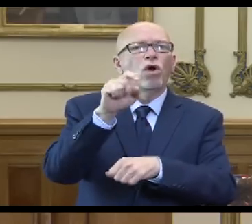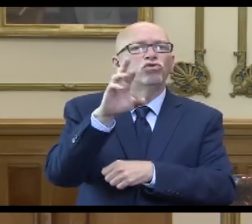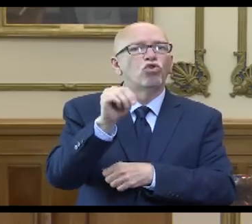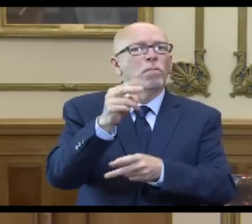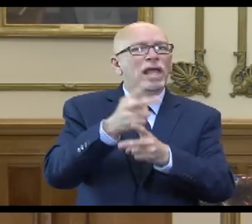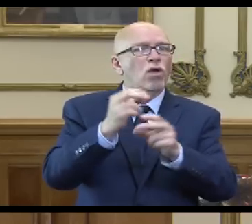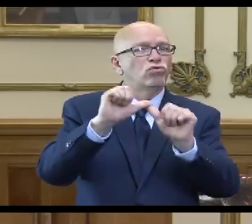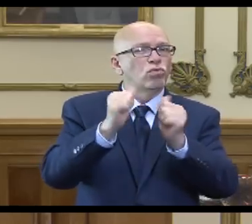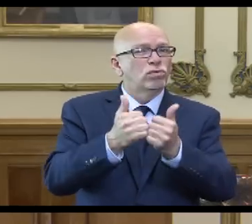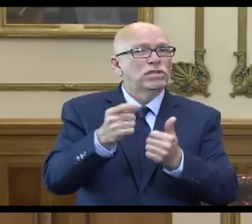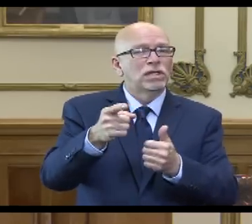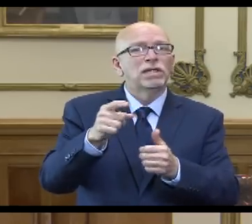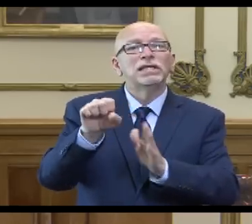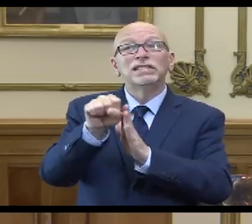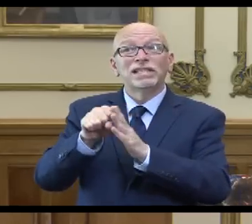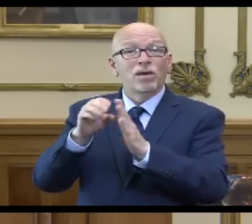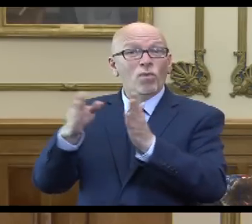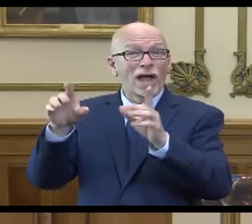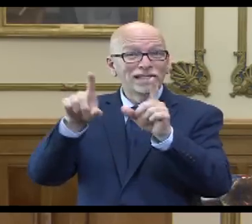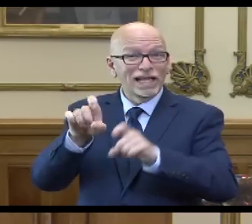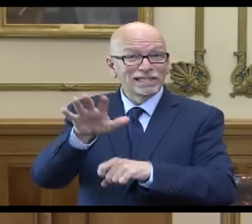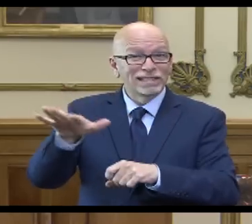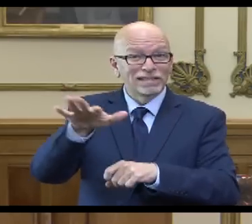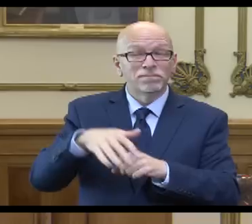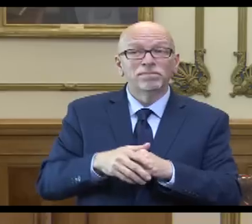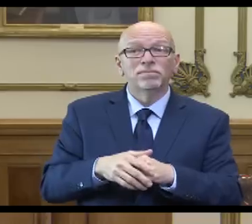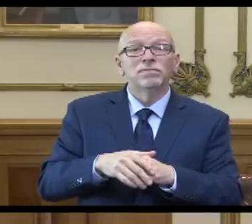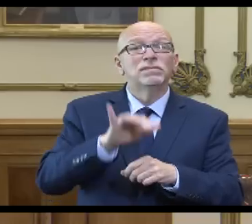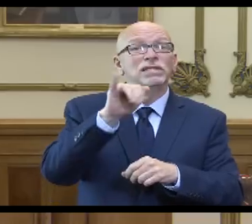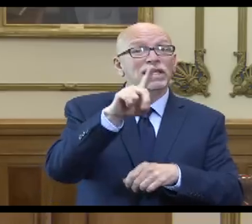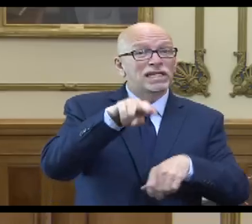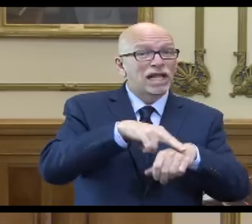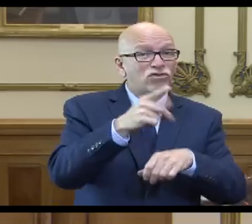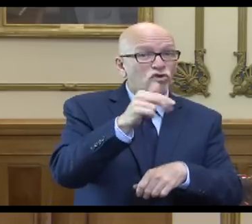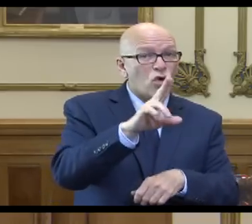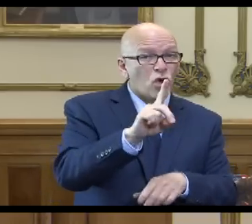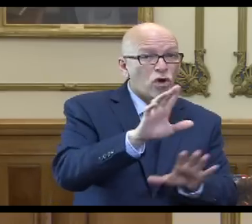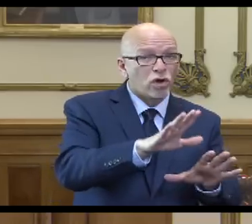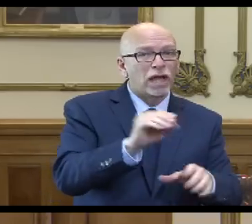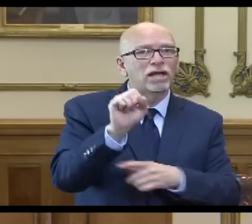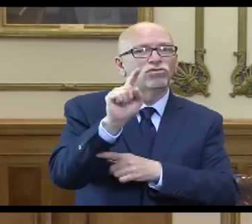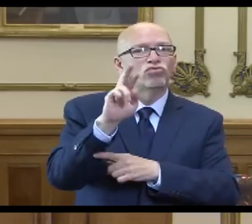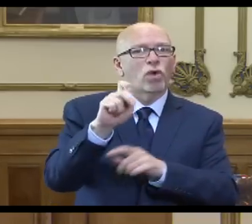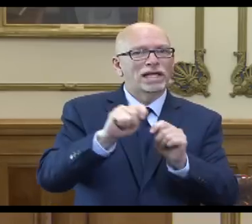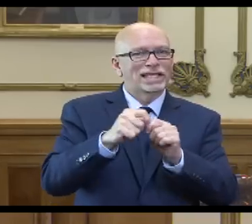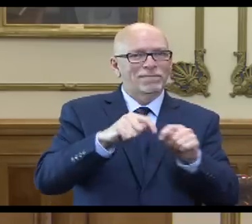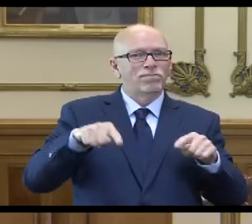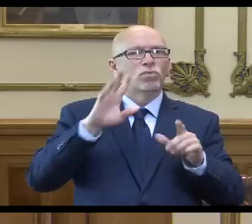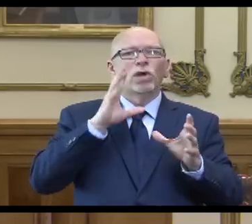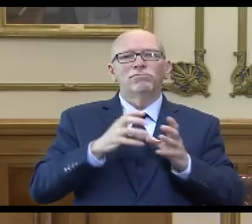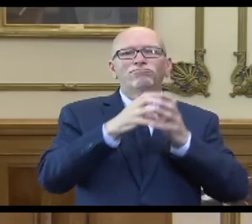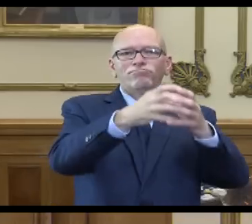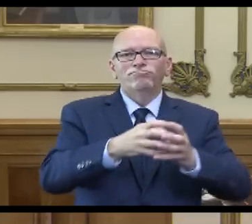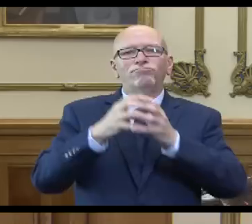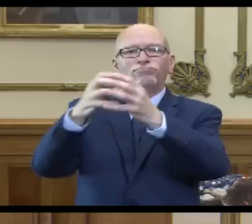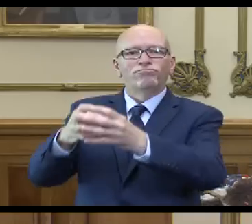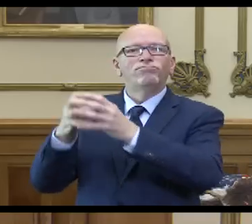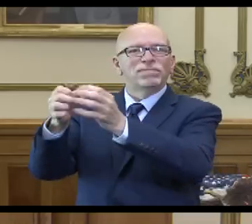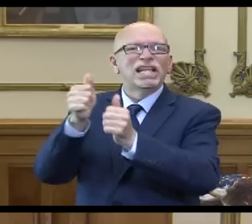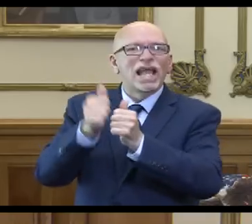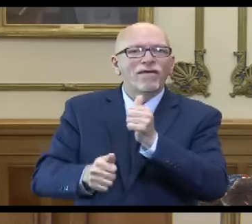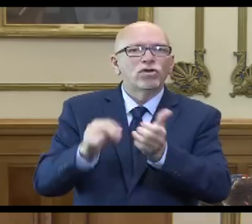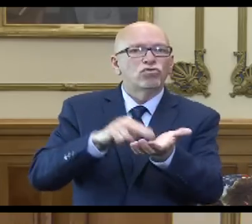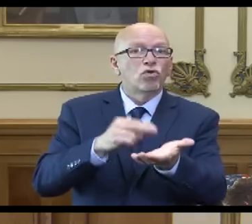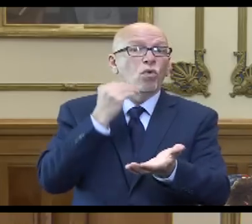our statewide testing partner, the Indiana National Guard, and our strike teams to go to every skilled nursing facility and